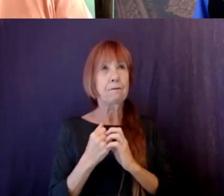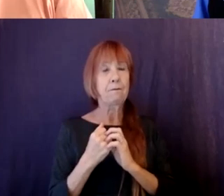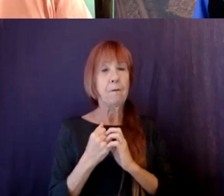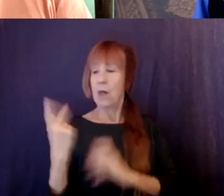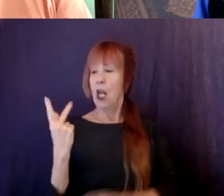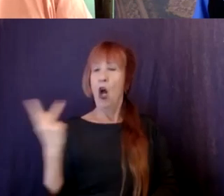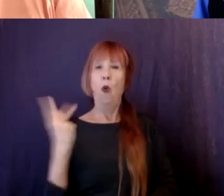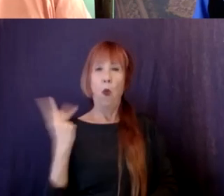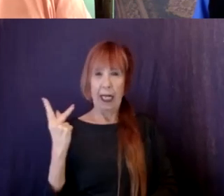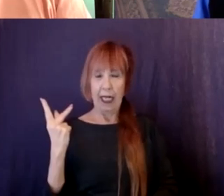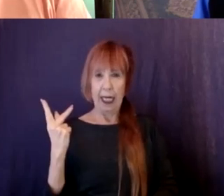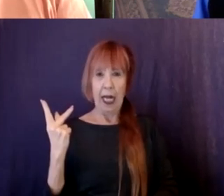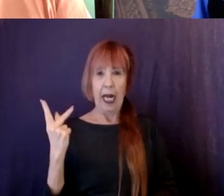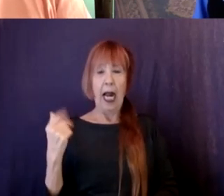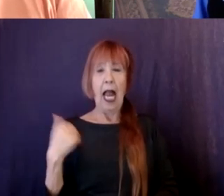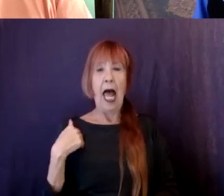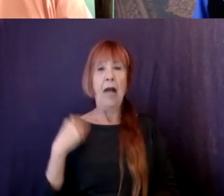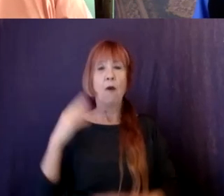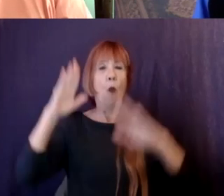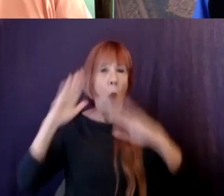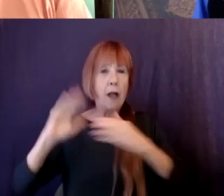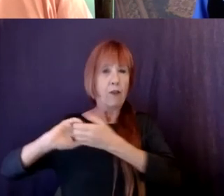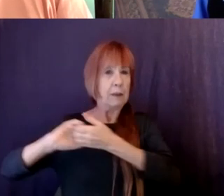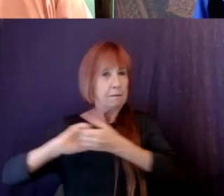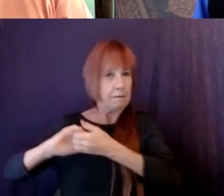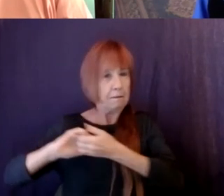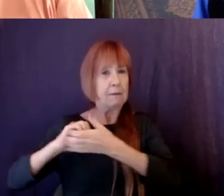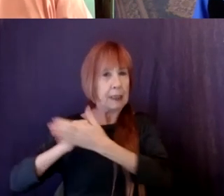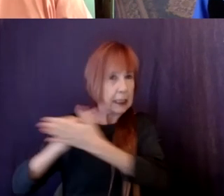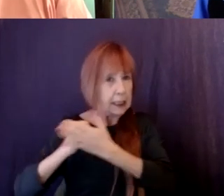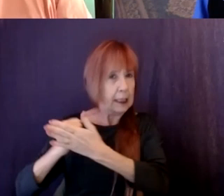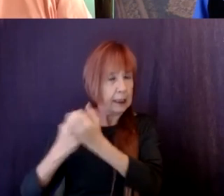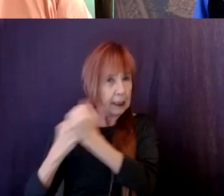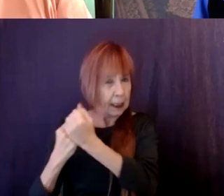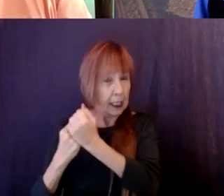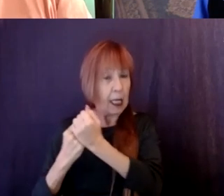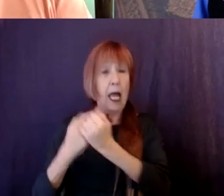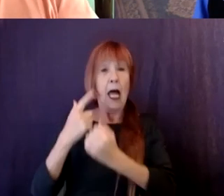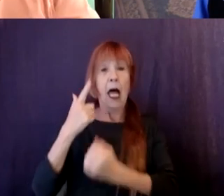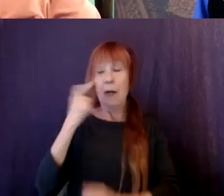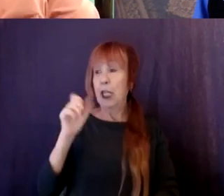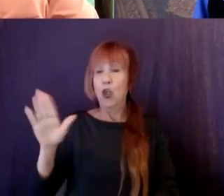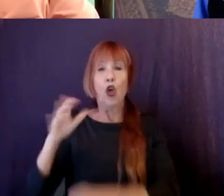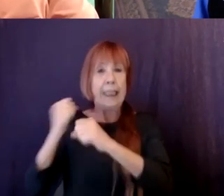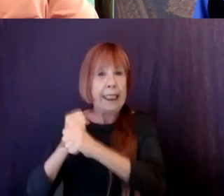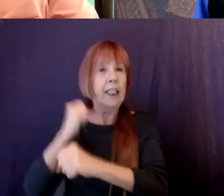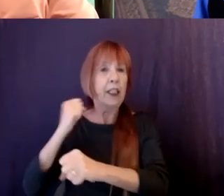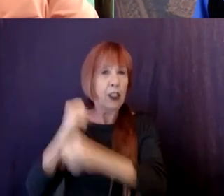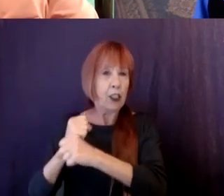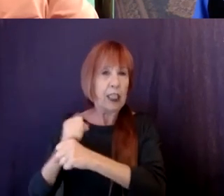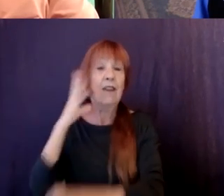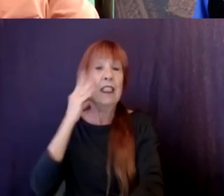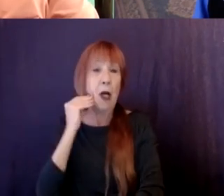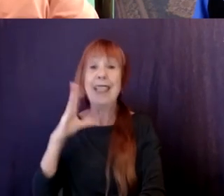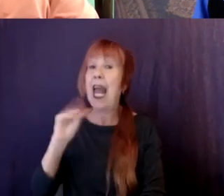we wound up having an incredible collaboration, but that her years of experience and her heart, which was the